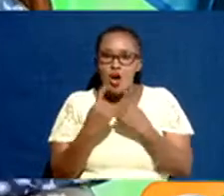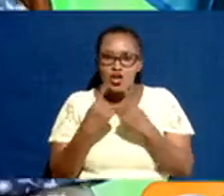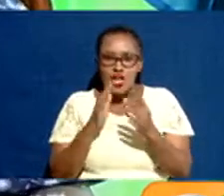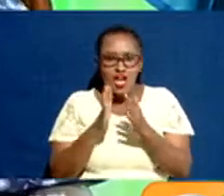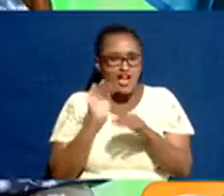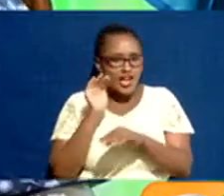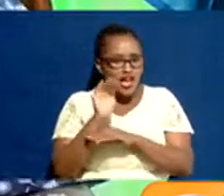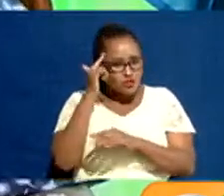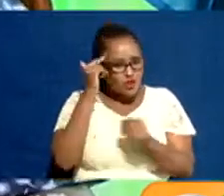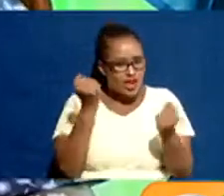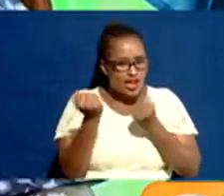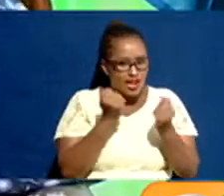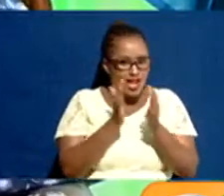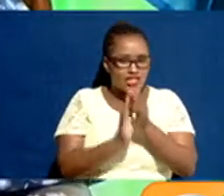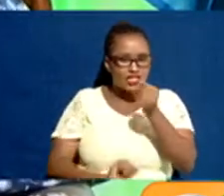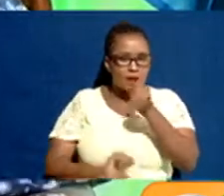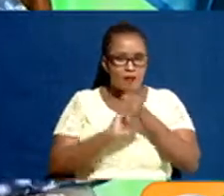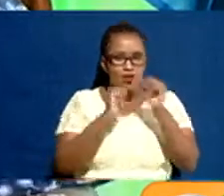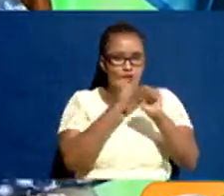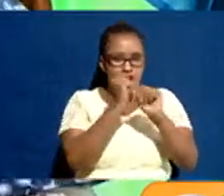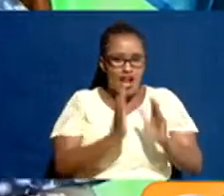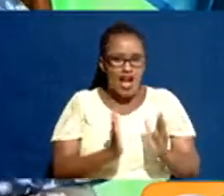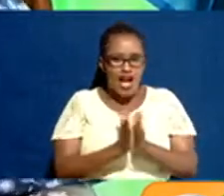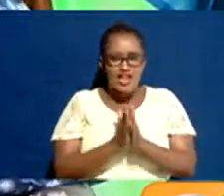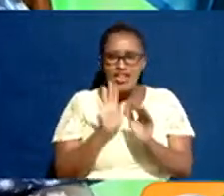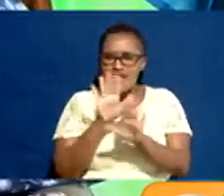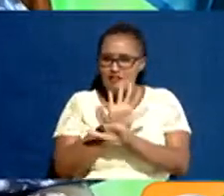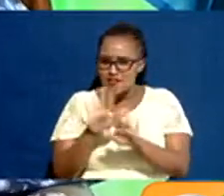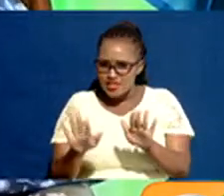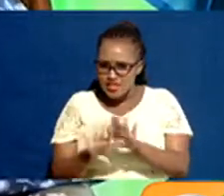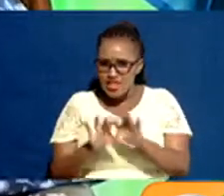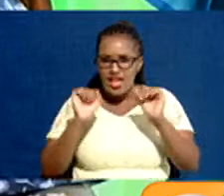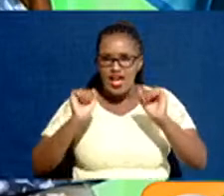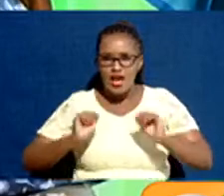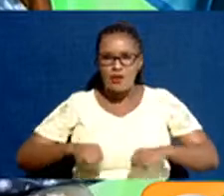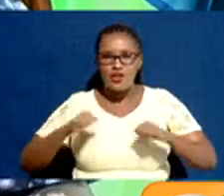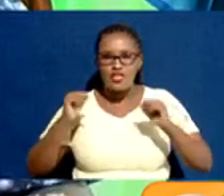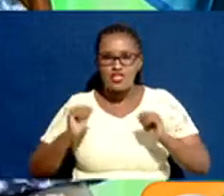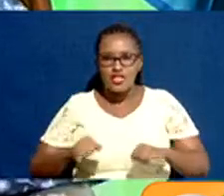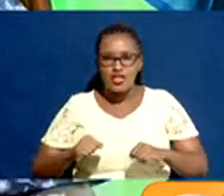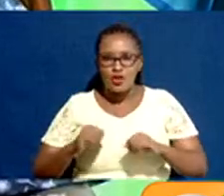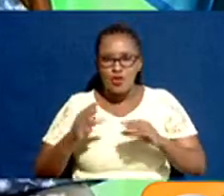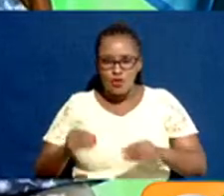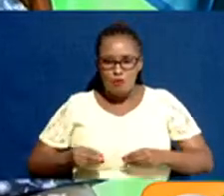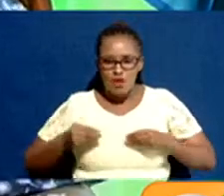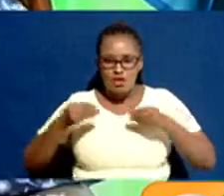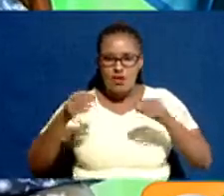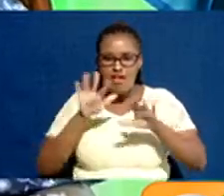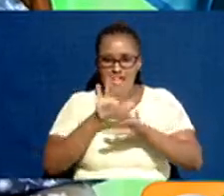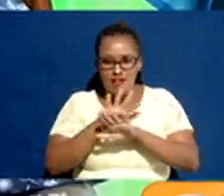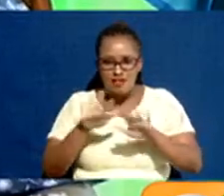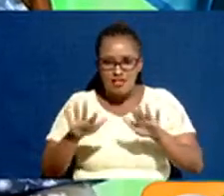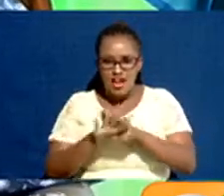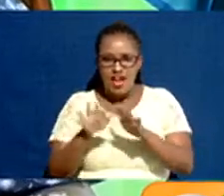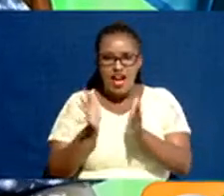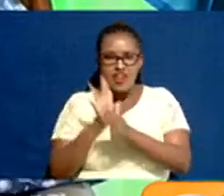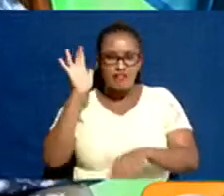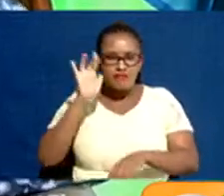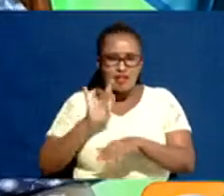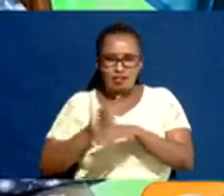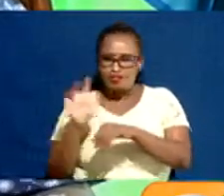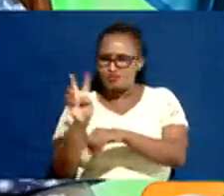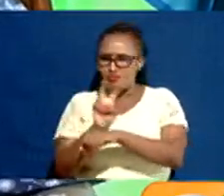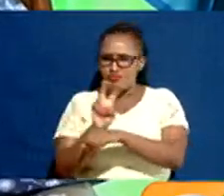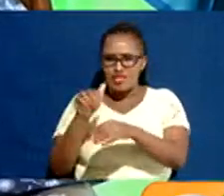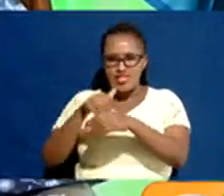vehicles, with support staff, with research staffers, to provide effective oversight